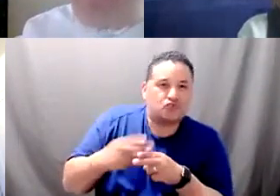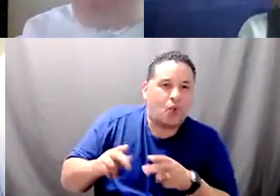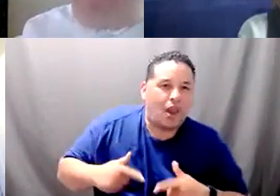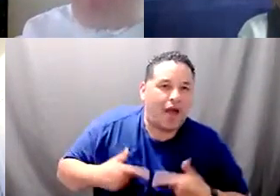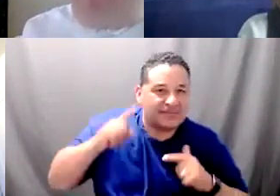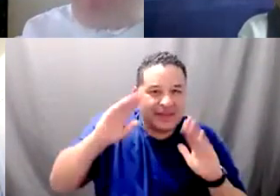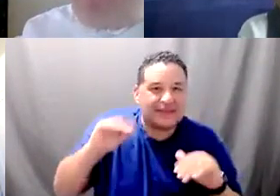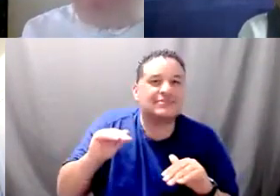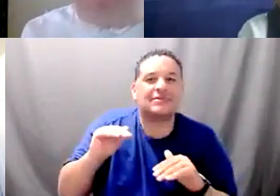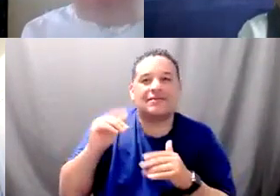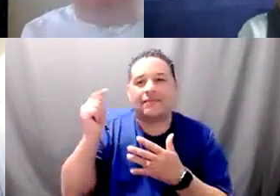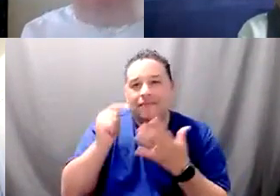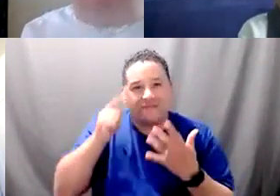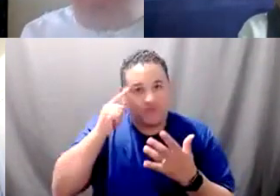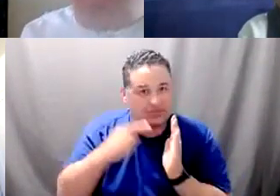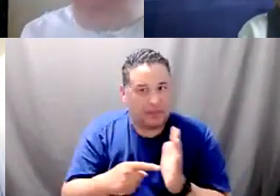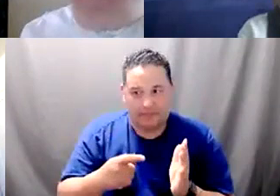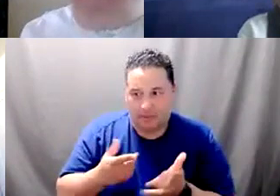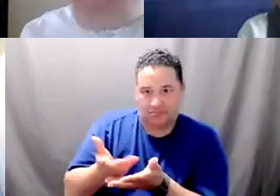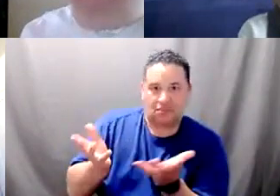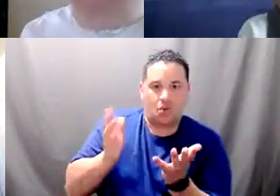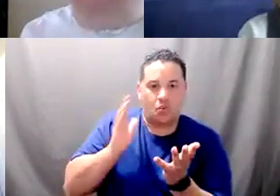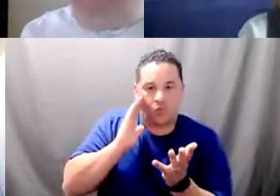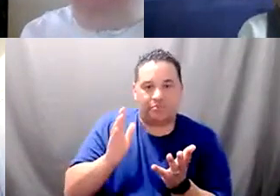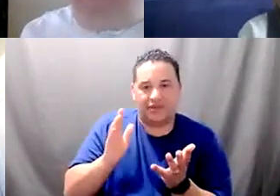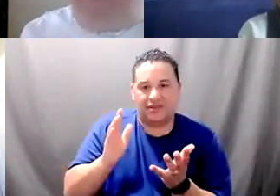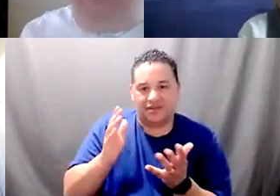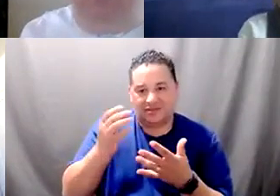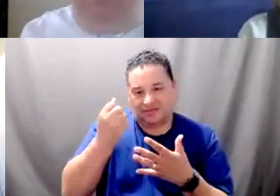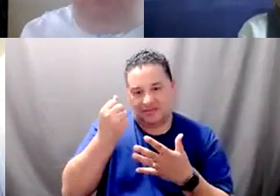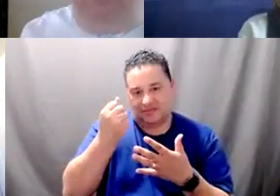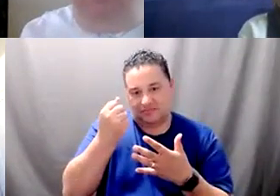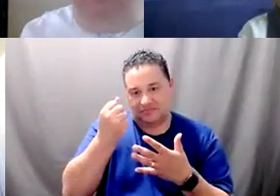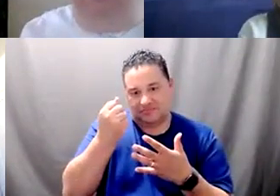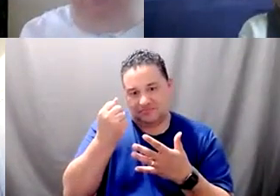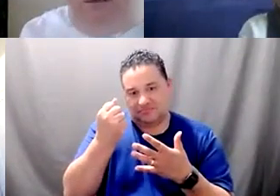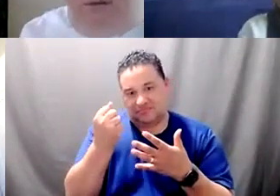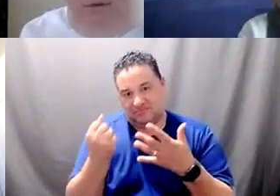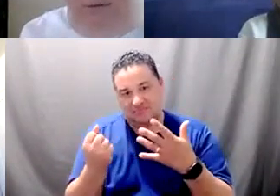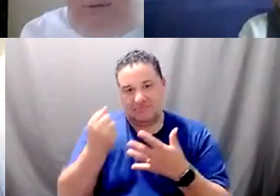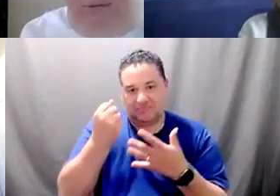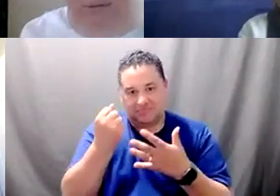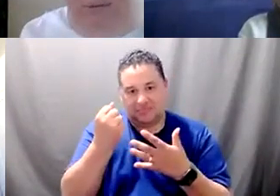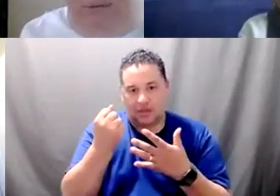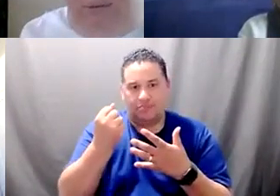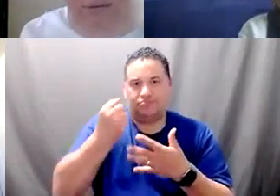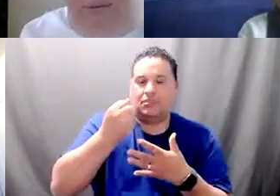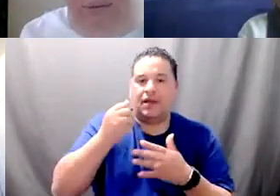for example, would be lower on the priority list than a non-disabled person.